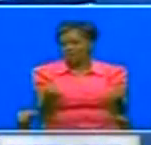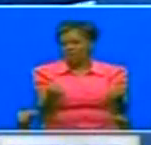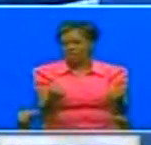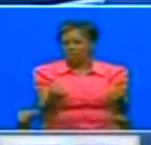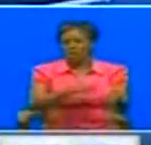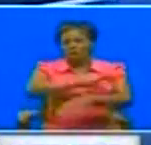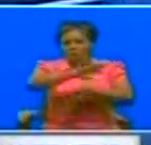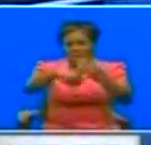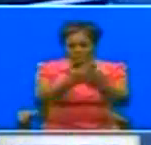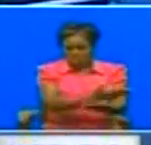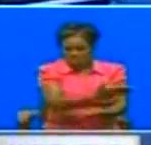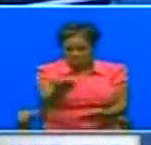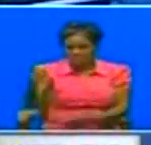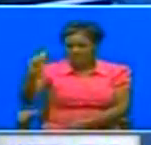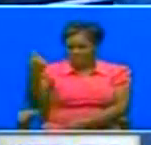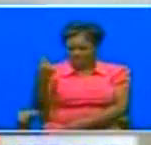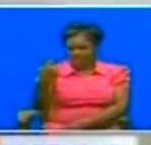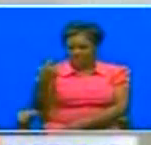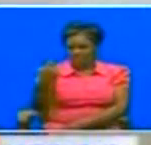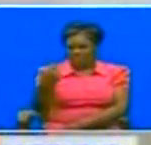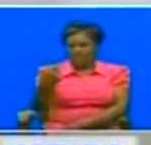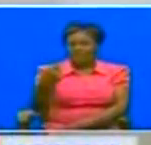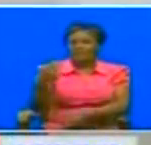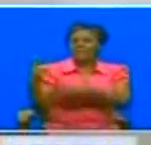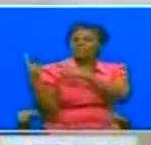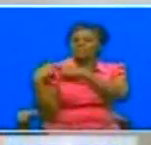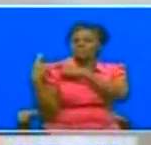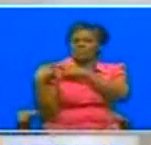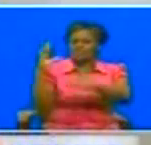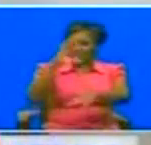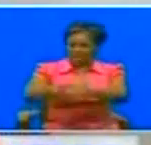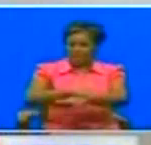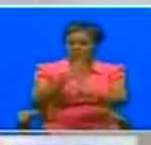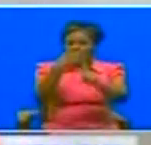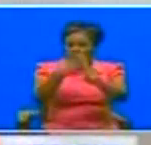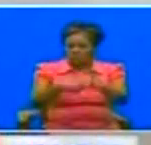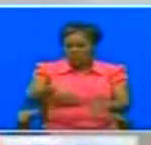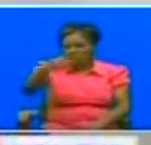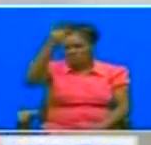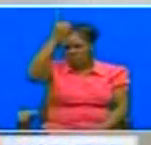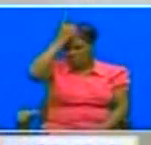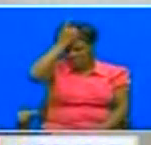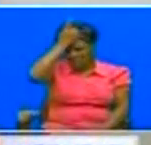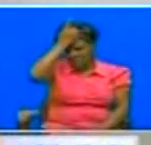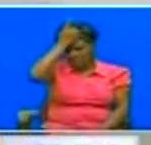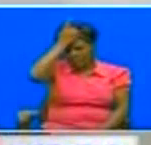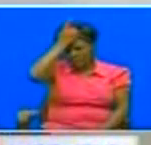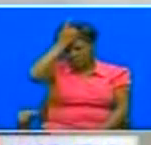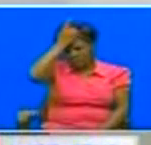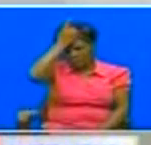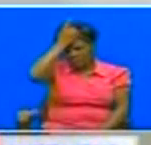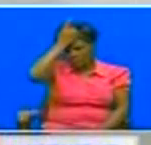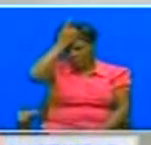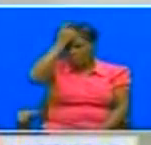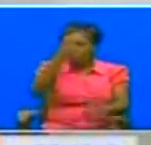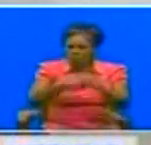think all of us in Kenya have to take this on, right from the grassroots, not top down,